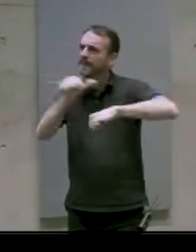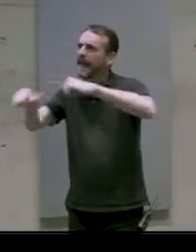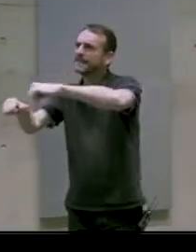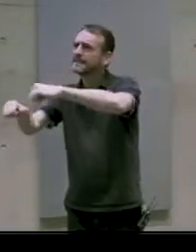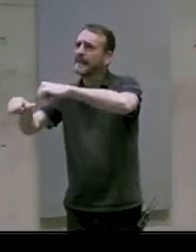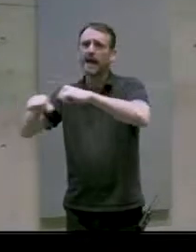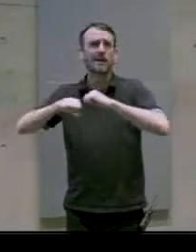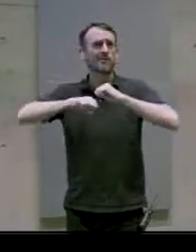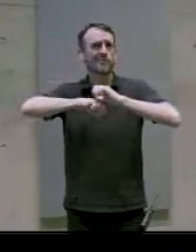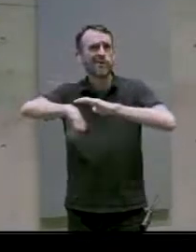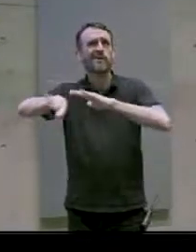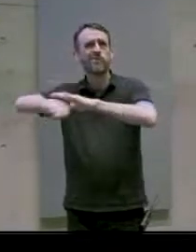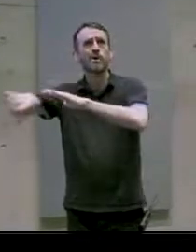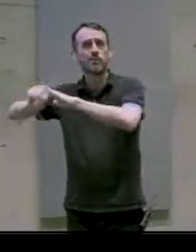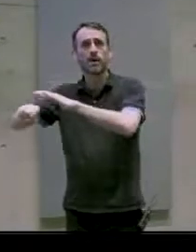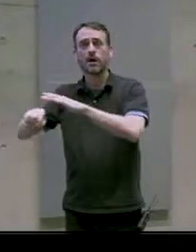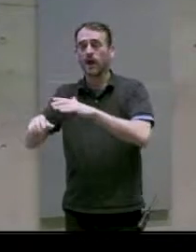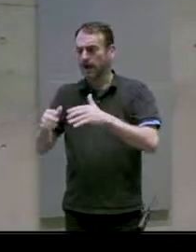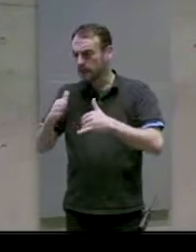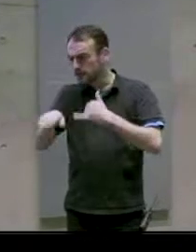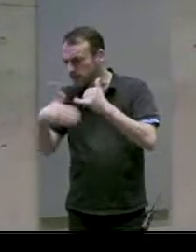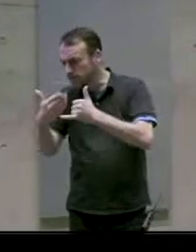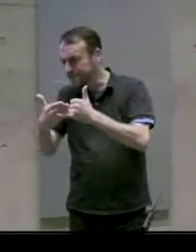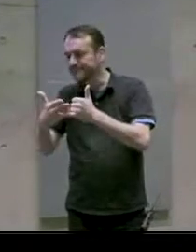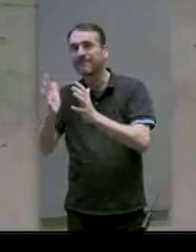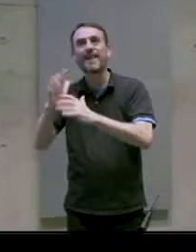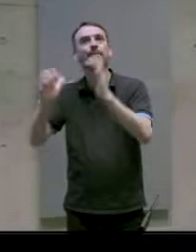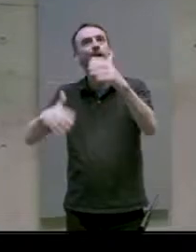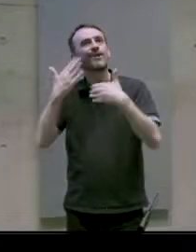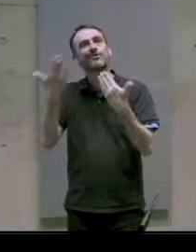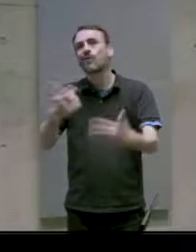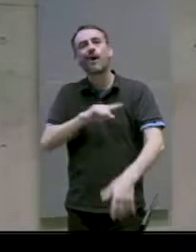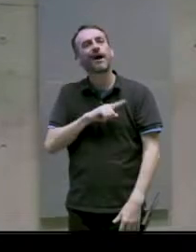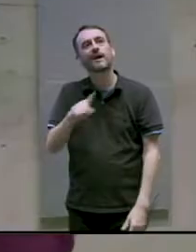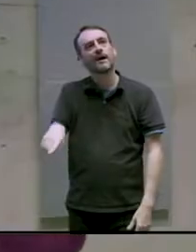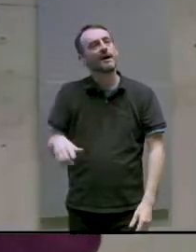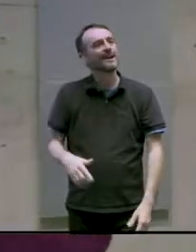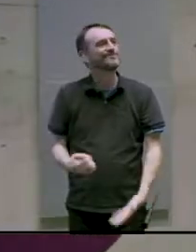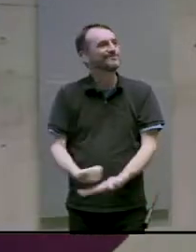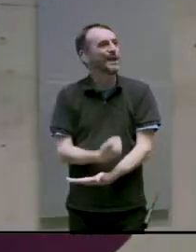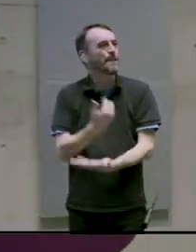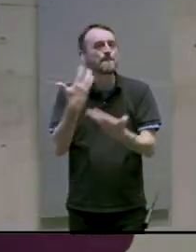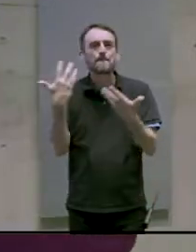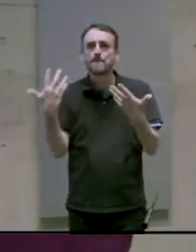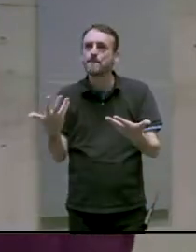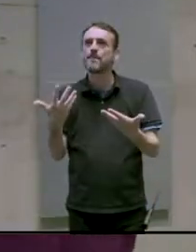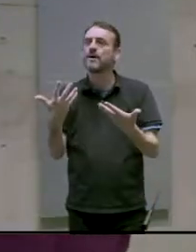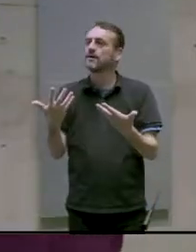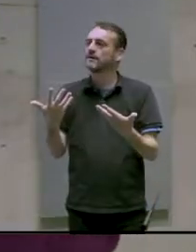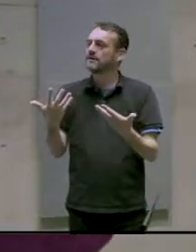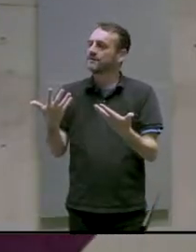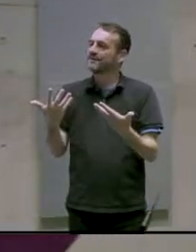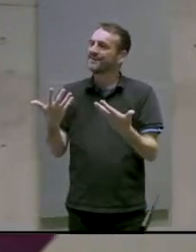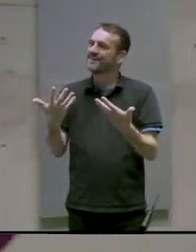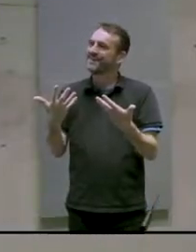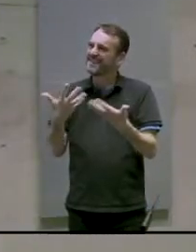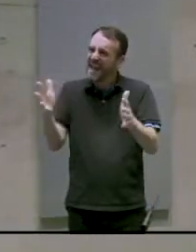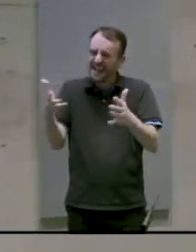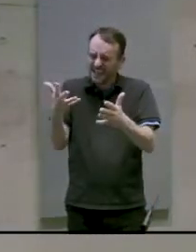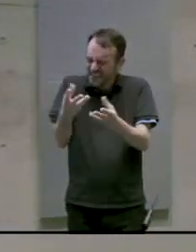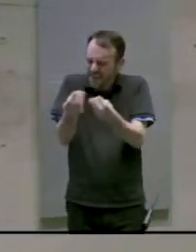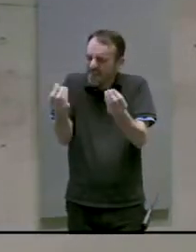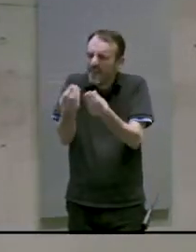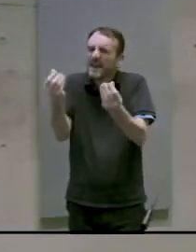know what happened, but it all just fell apart, which I was like, oh, that's a bit of a shame, just when it looked like they really had